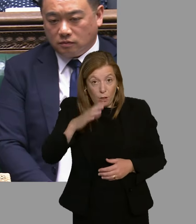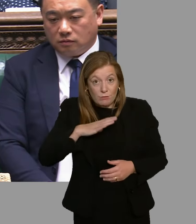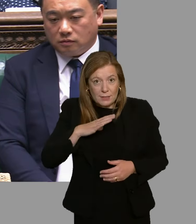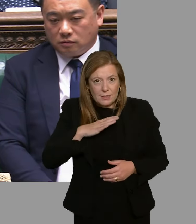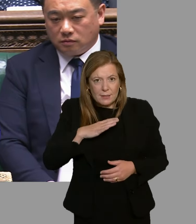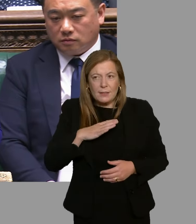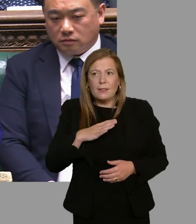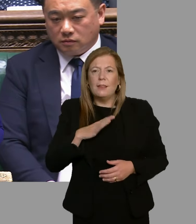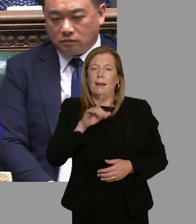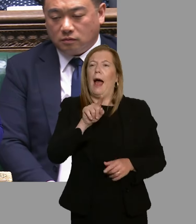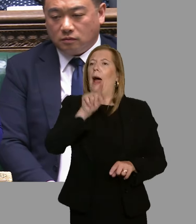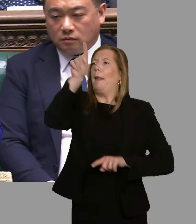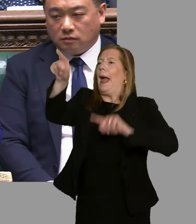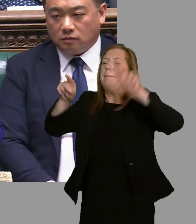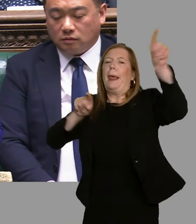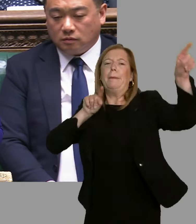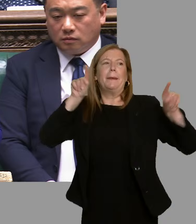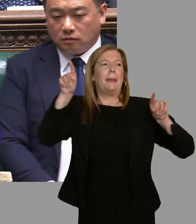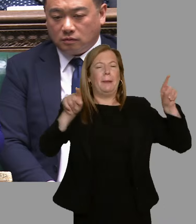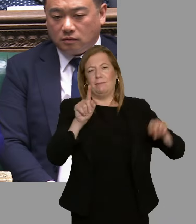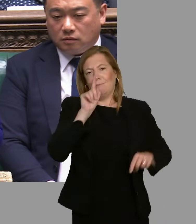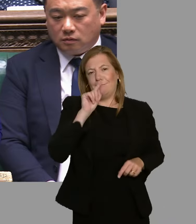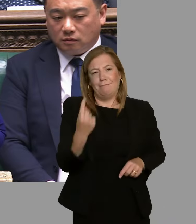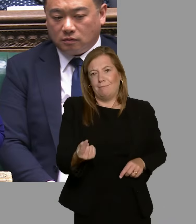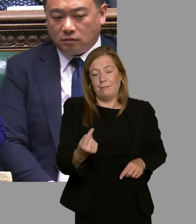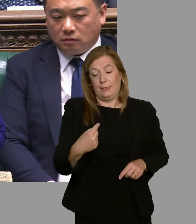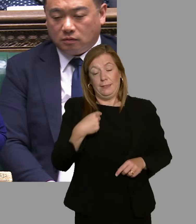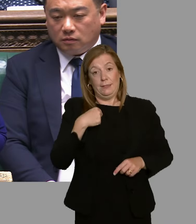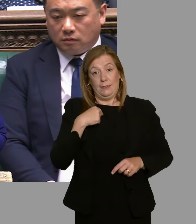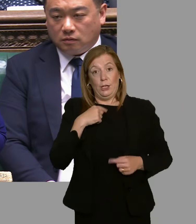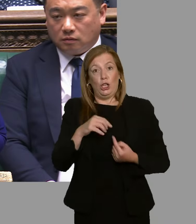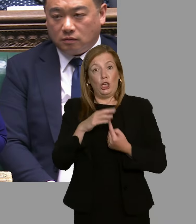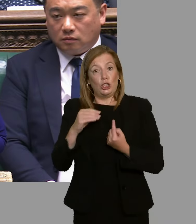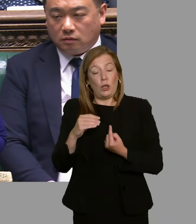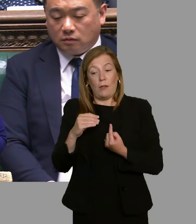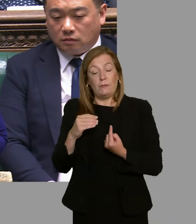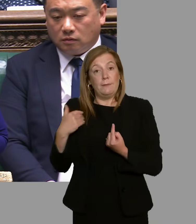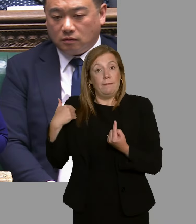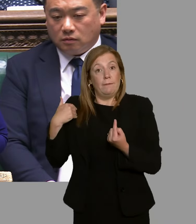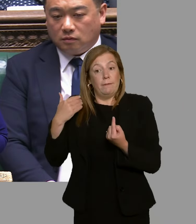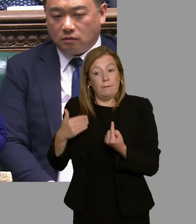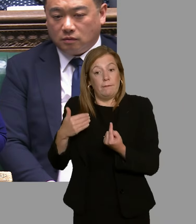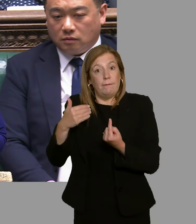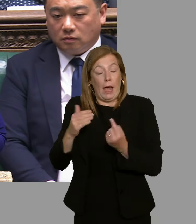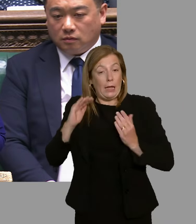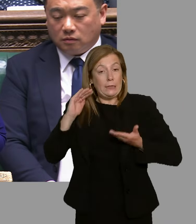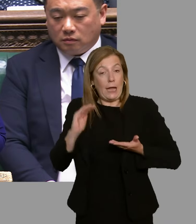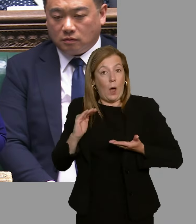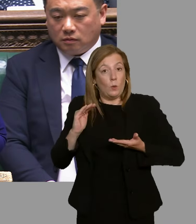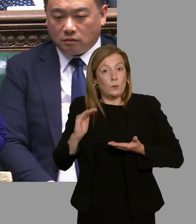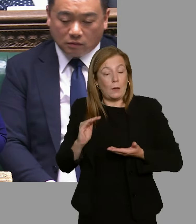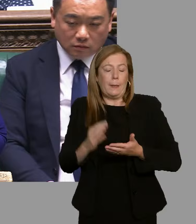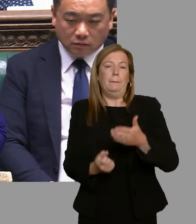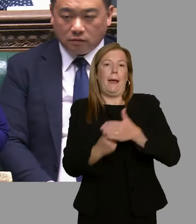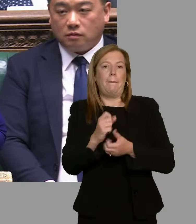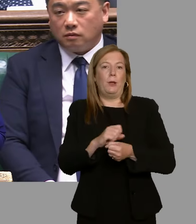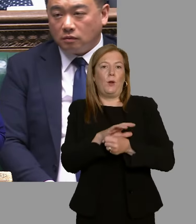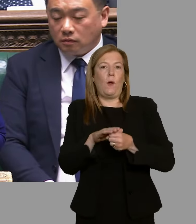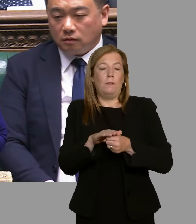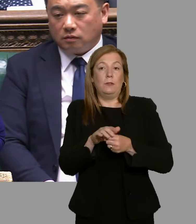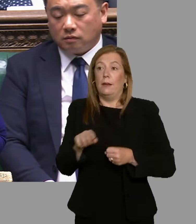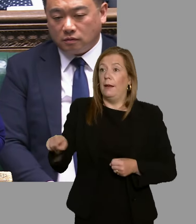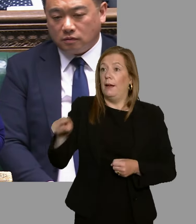Conservatives reduced the deficit every year until the pandemic, more than doubled the personal allowance. We left 4 million extra jobs, tackled the post-pandemic